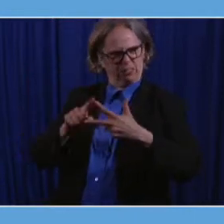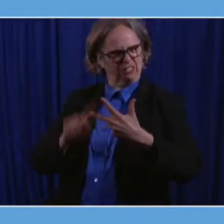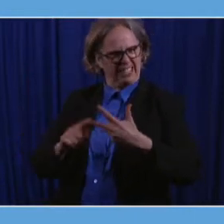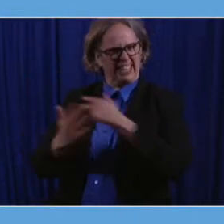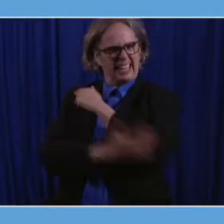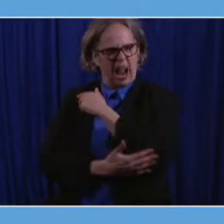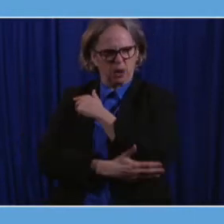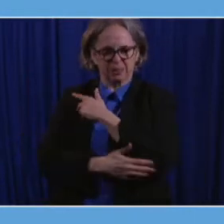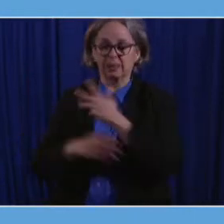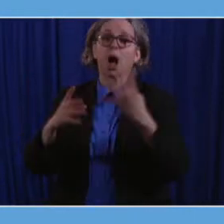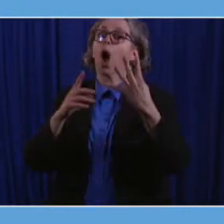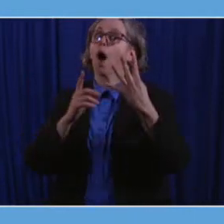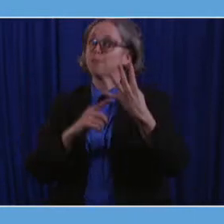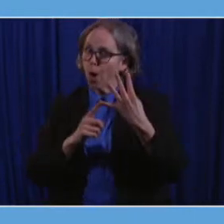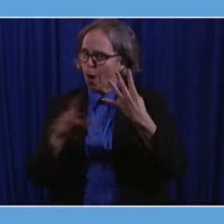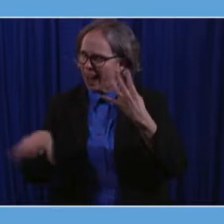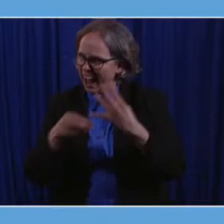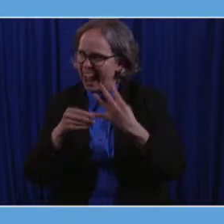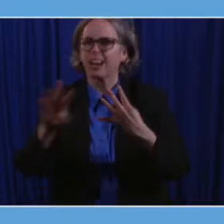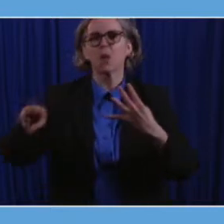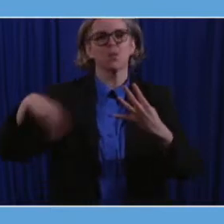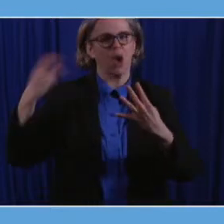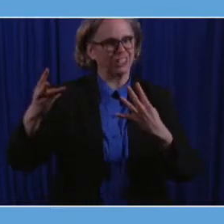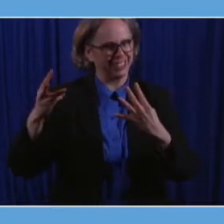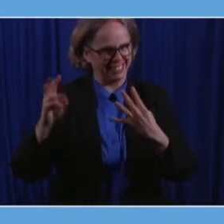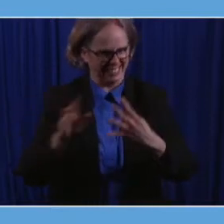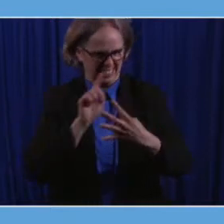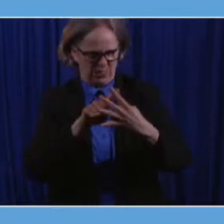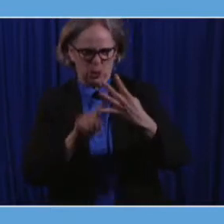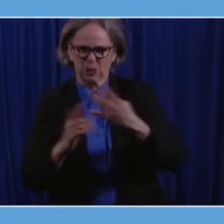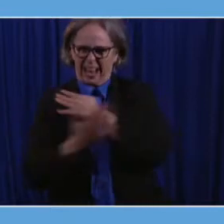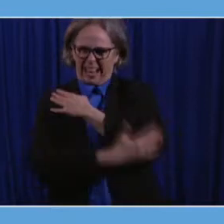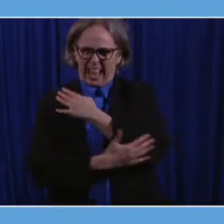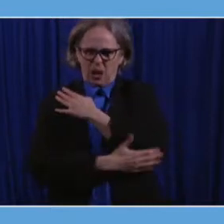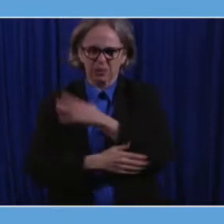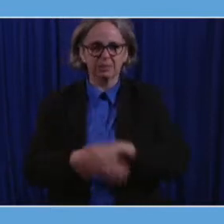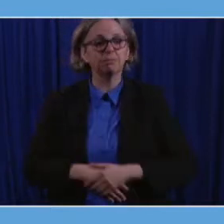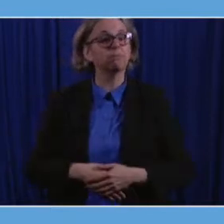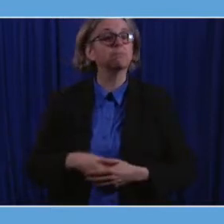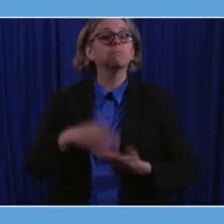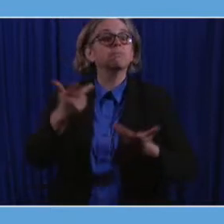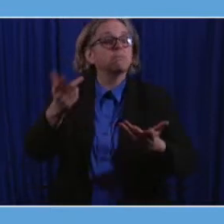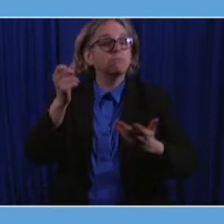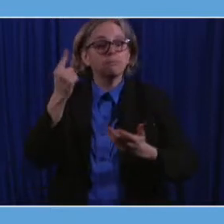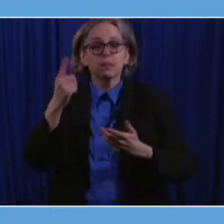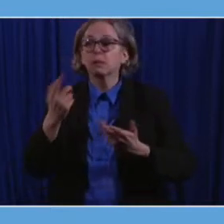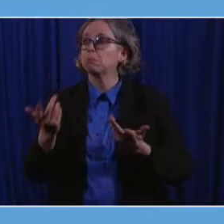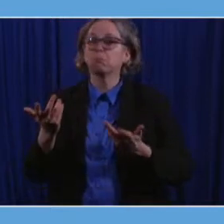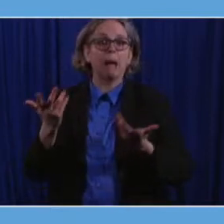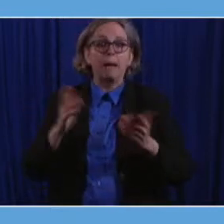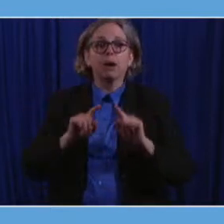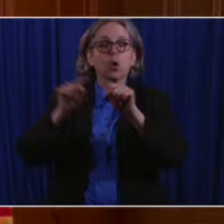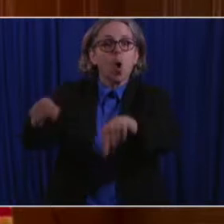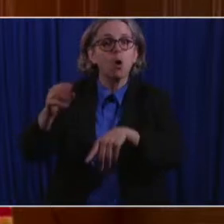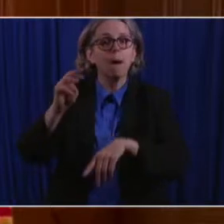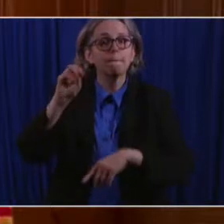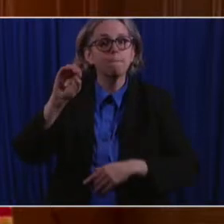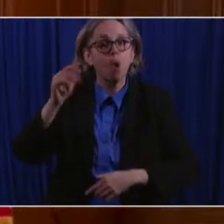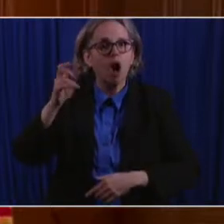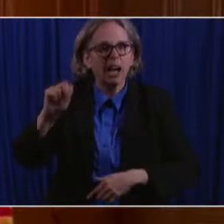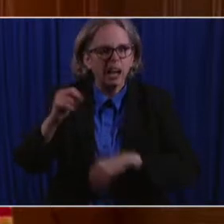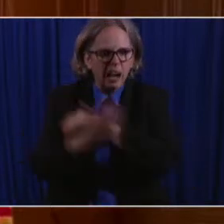And on select Saturdays it will either be in Morgan or Perry counties. So again, people will have to watch the